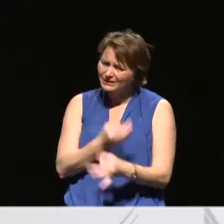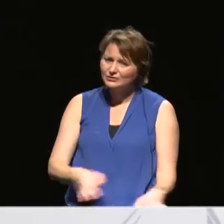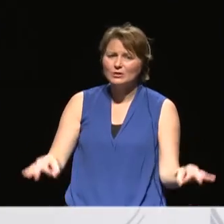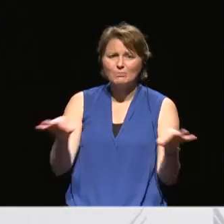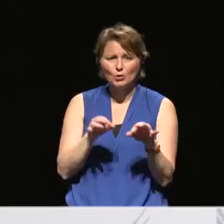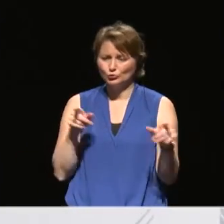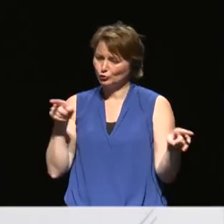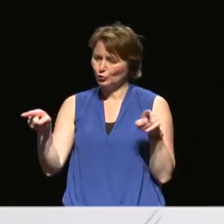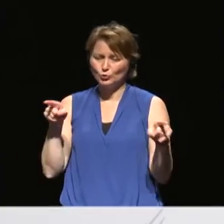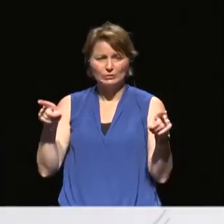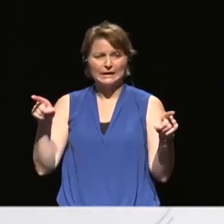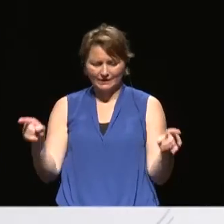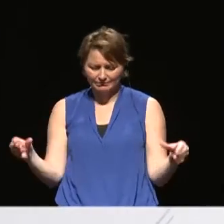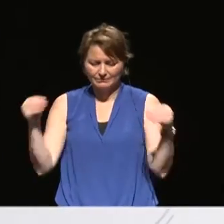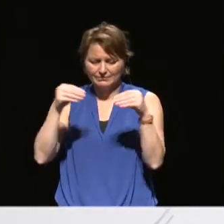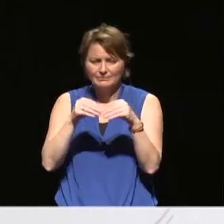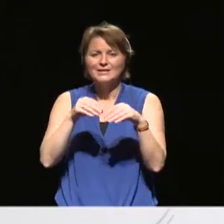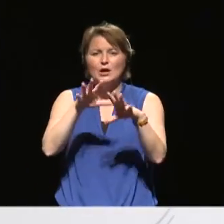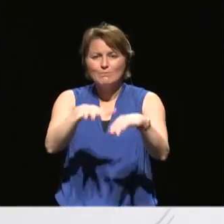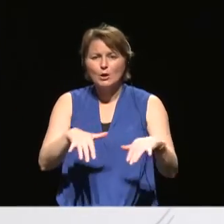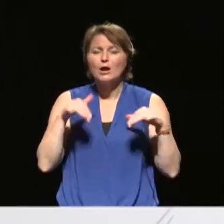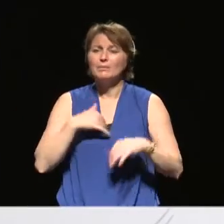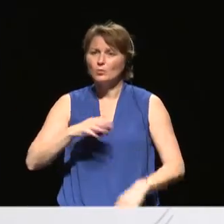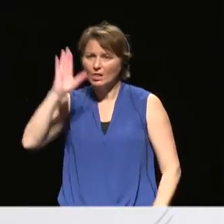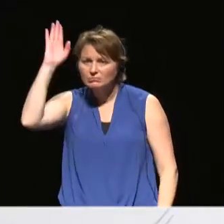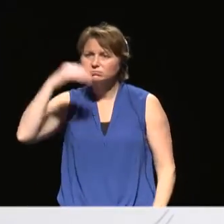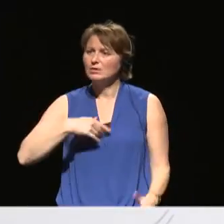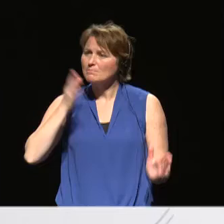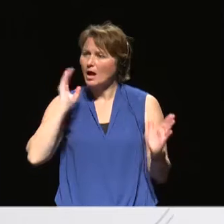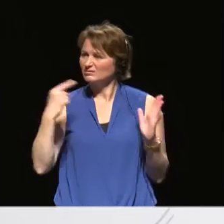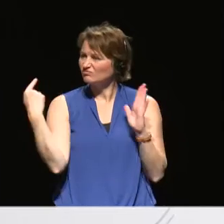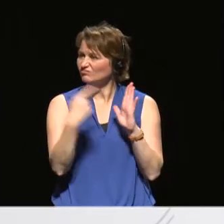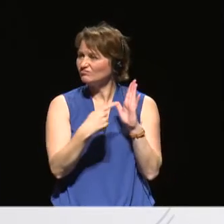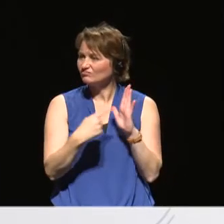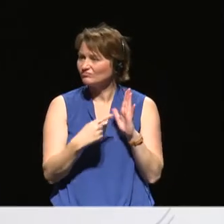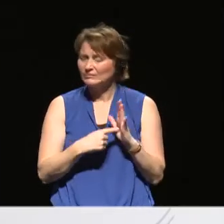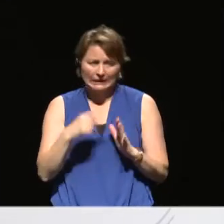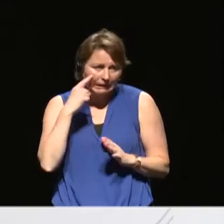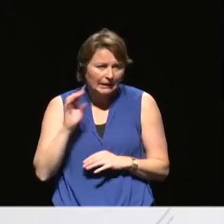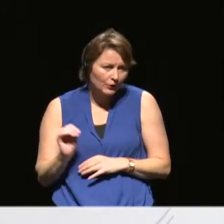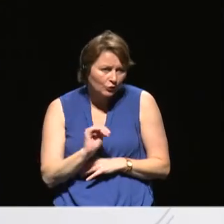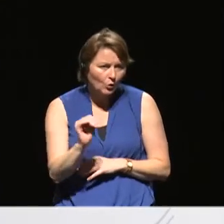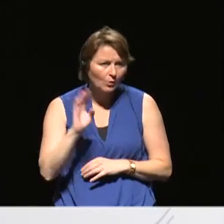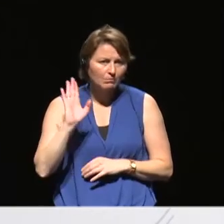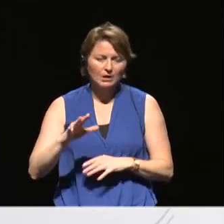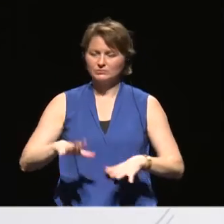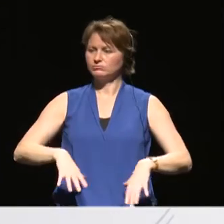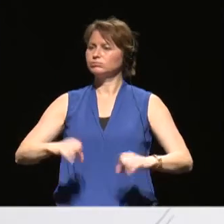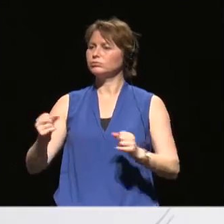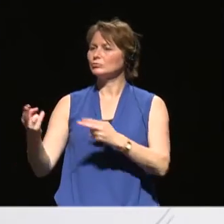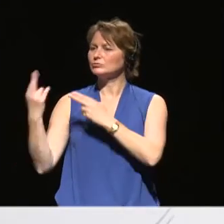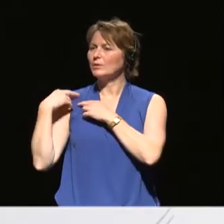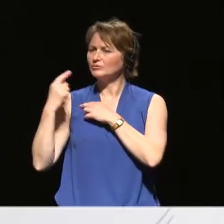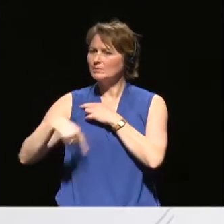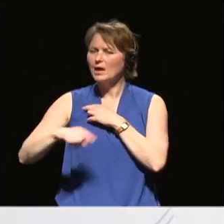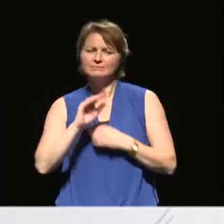communities together. And finally, enforcement. I think Europe, through its partnerships, can do a lot more to help countries also enforce laws.